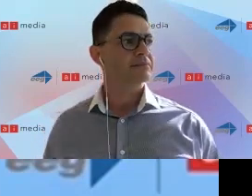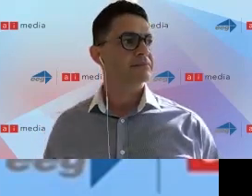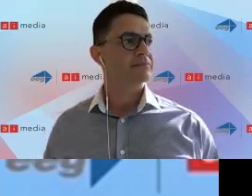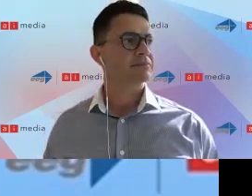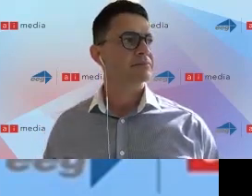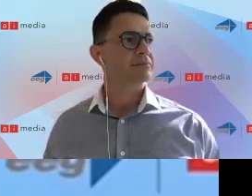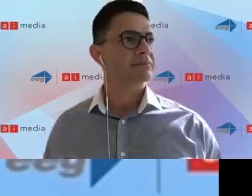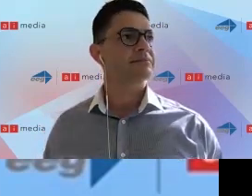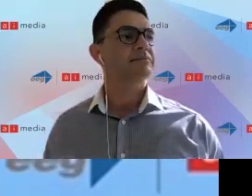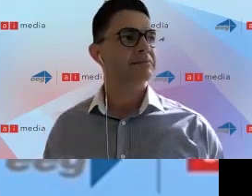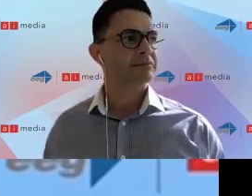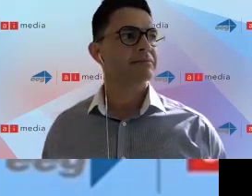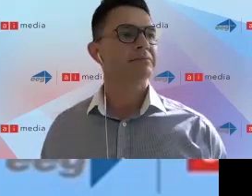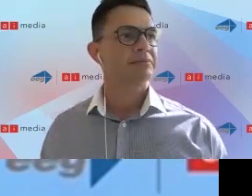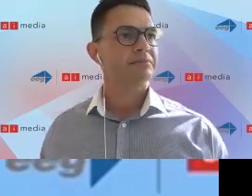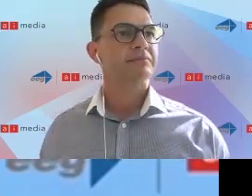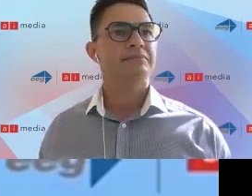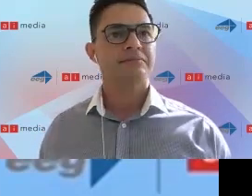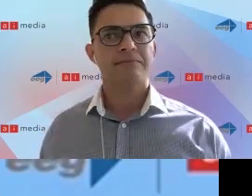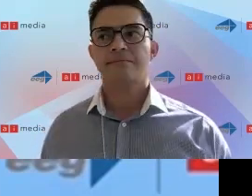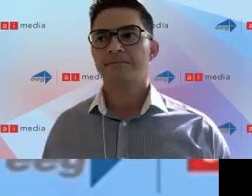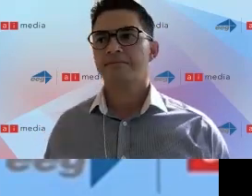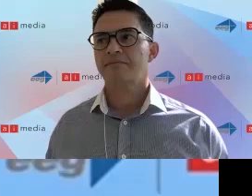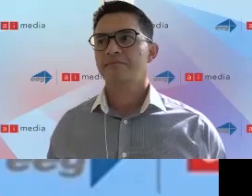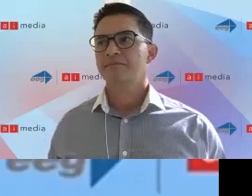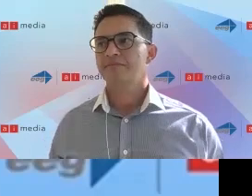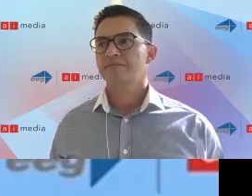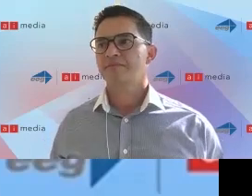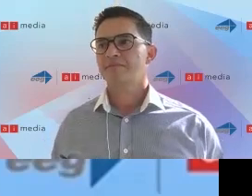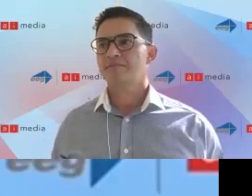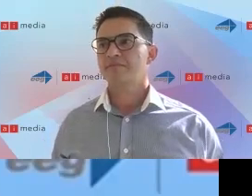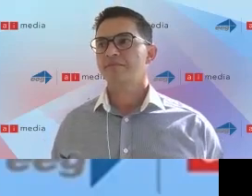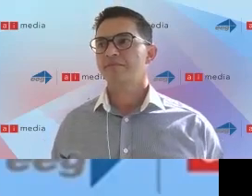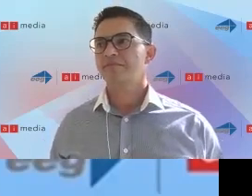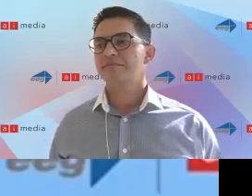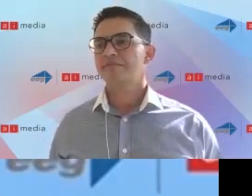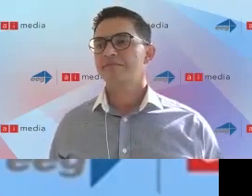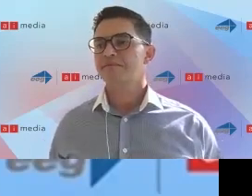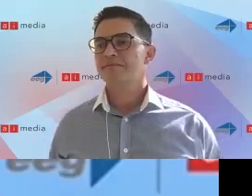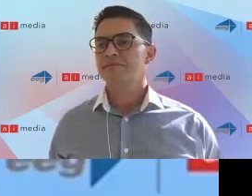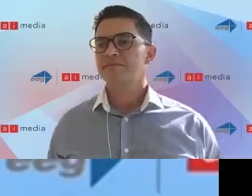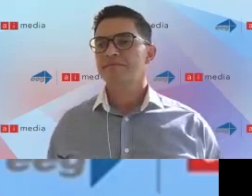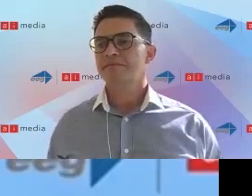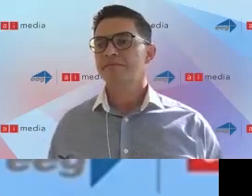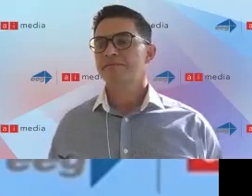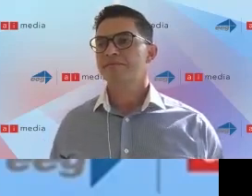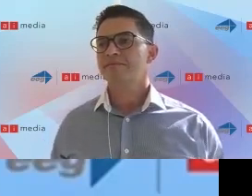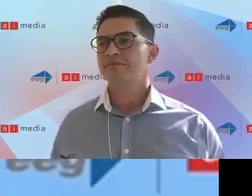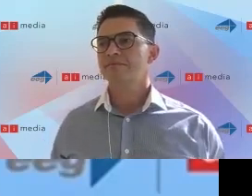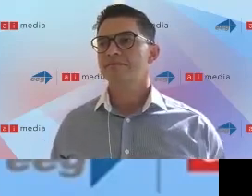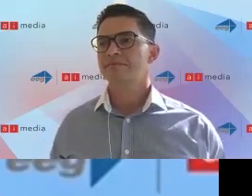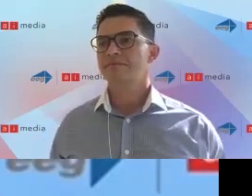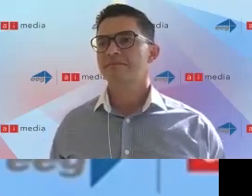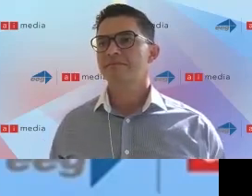and accessibility of their content. With the addition of EEG, AI Media is now